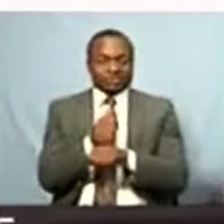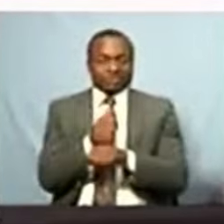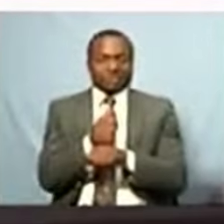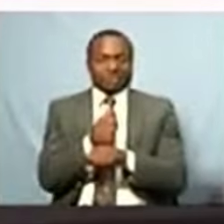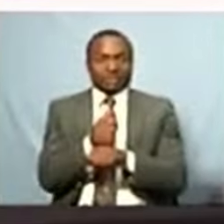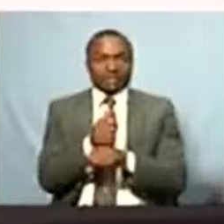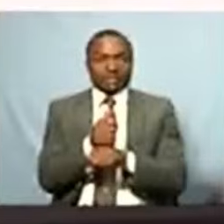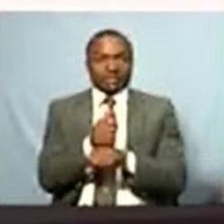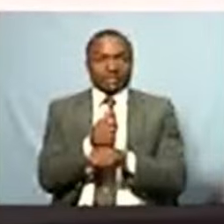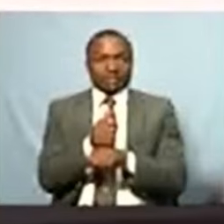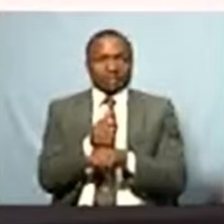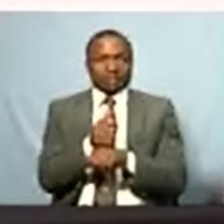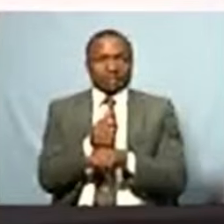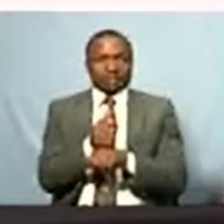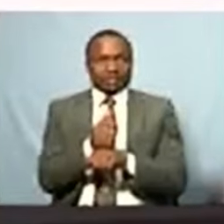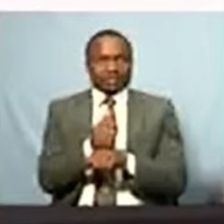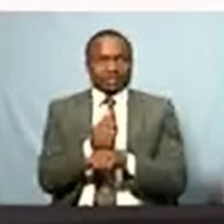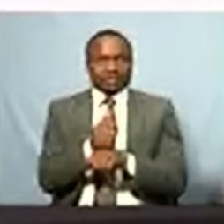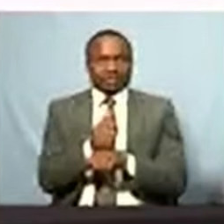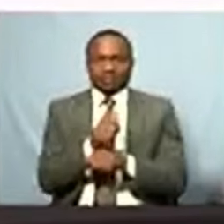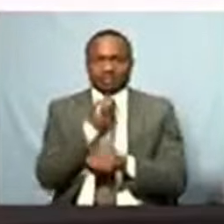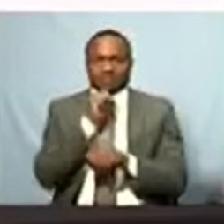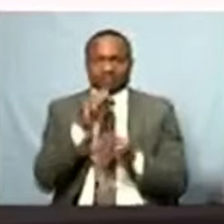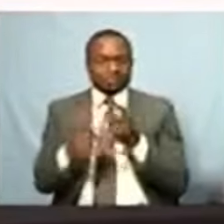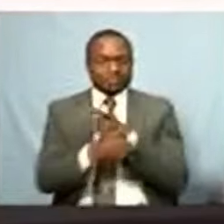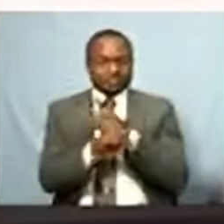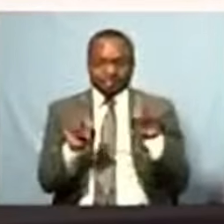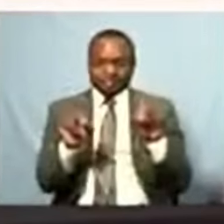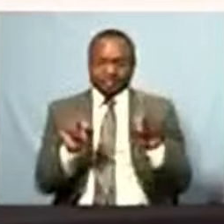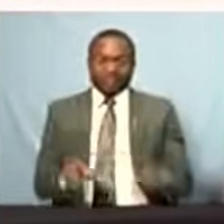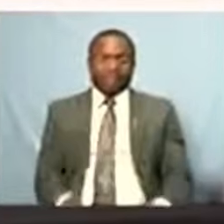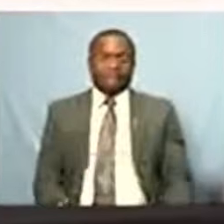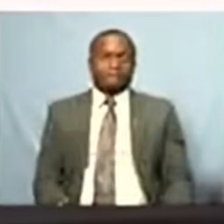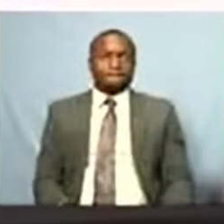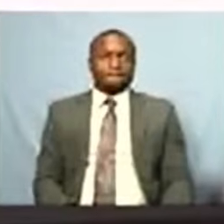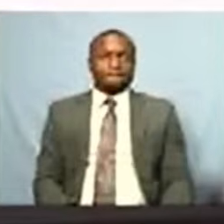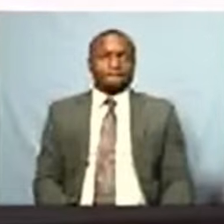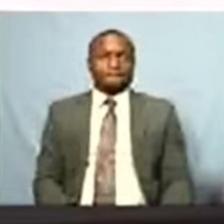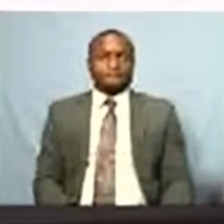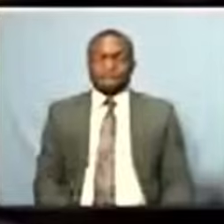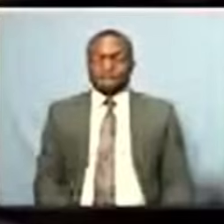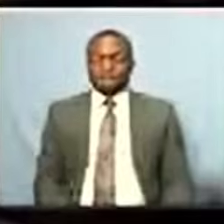more, it's not democratic. Thank you.